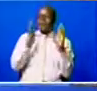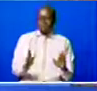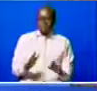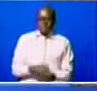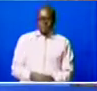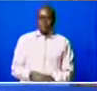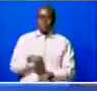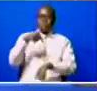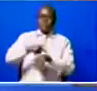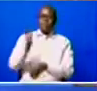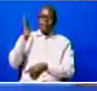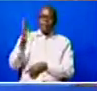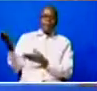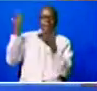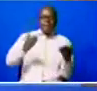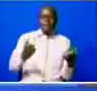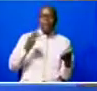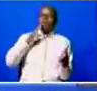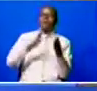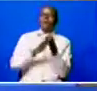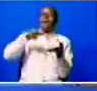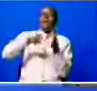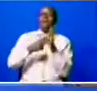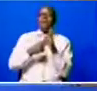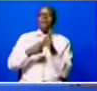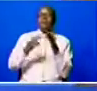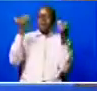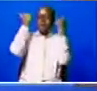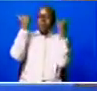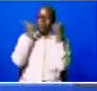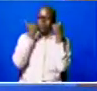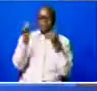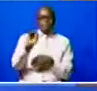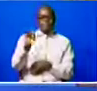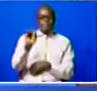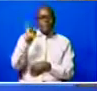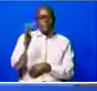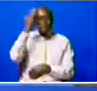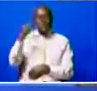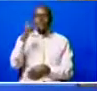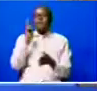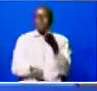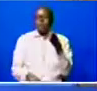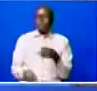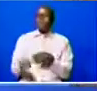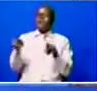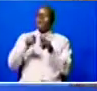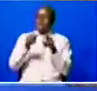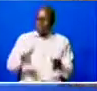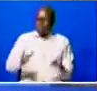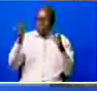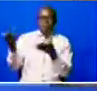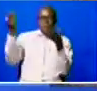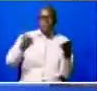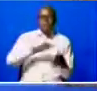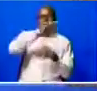the lawyer brings the letter, it's as if we are in court. We are not in court. That is why we say the same procedure we receive